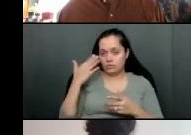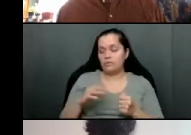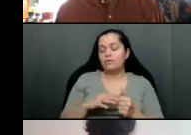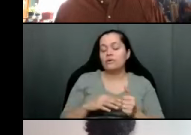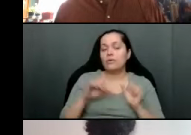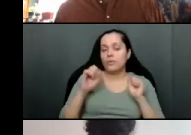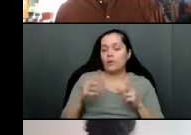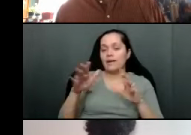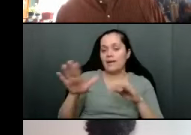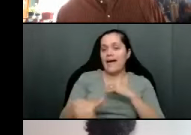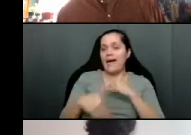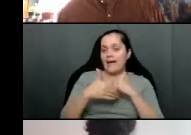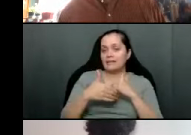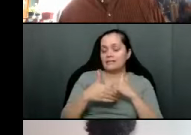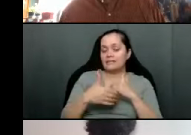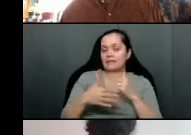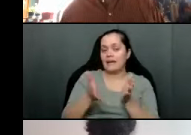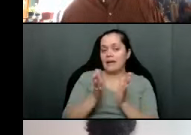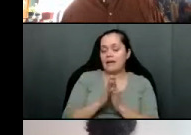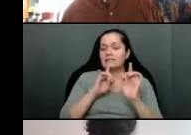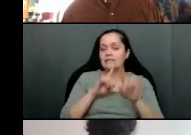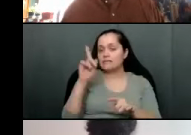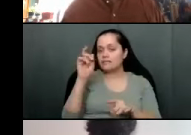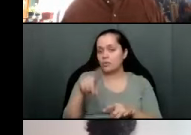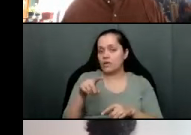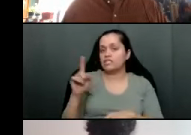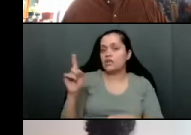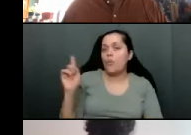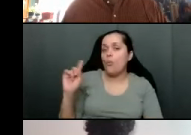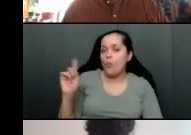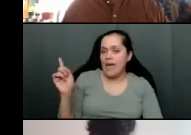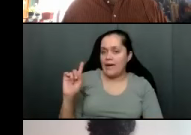We want to ask and answer the question, where?